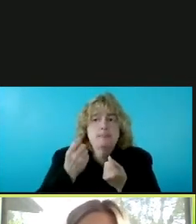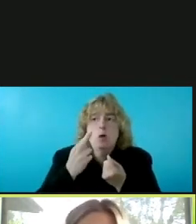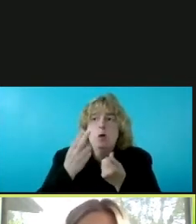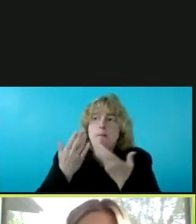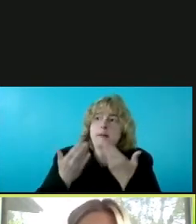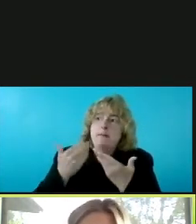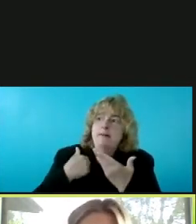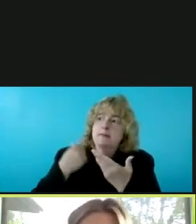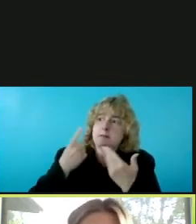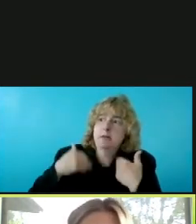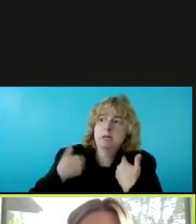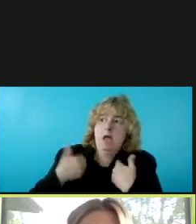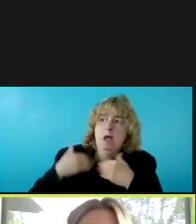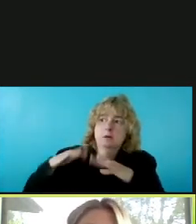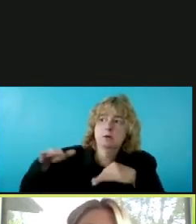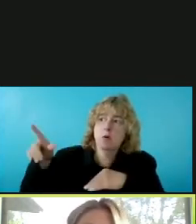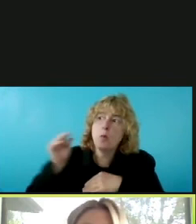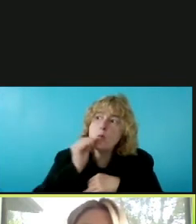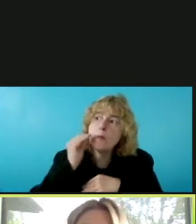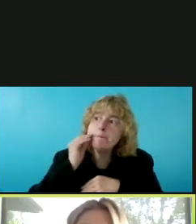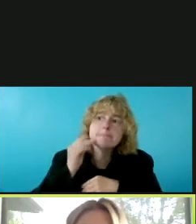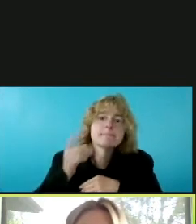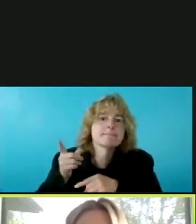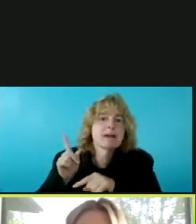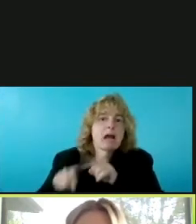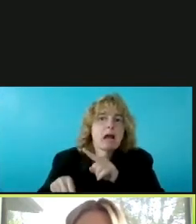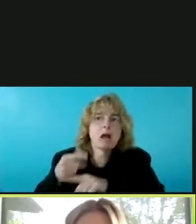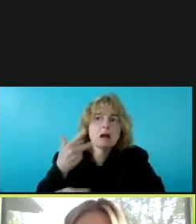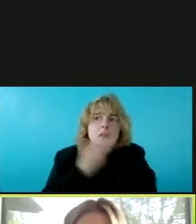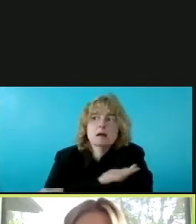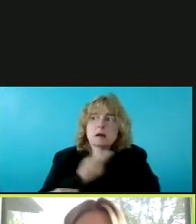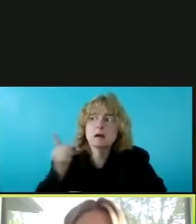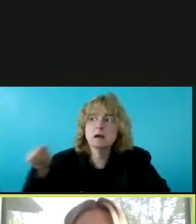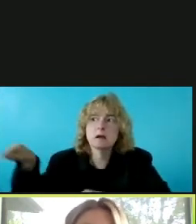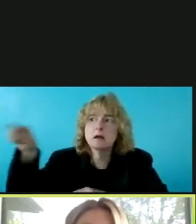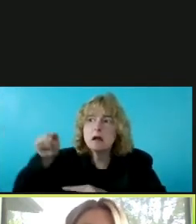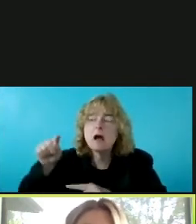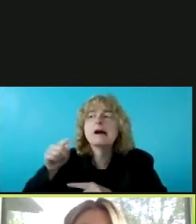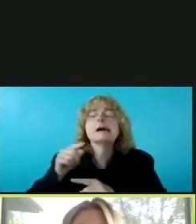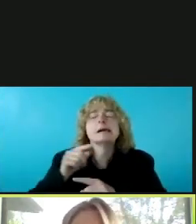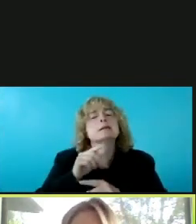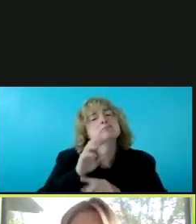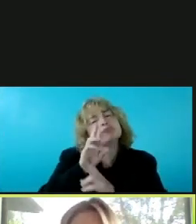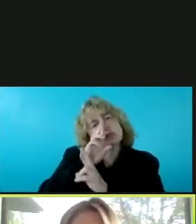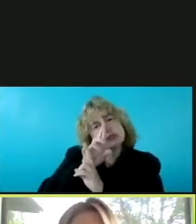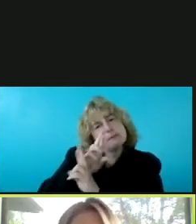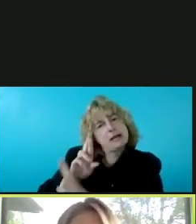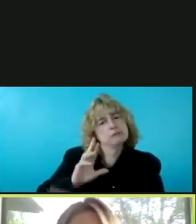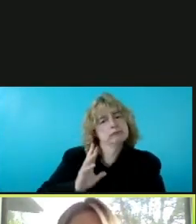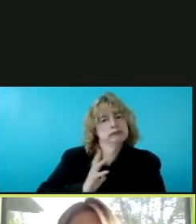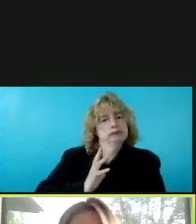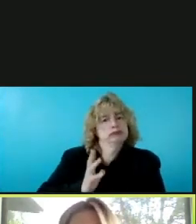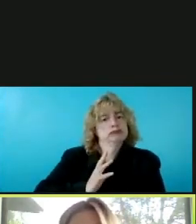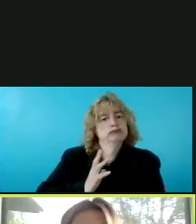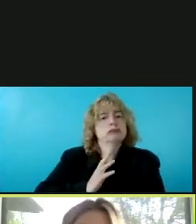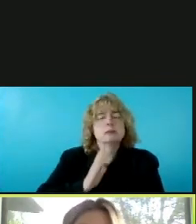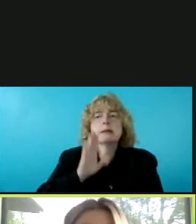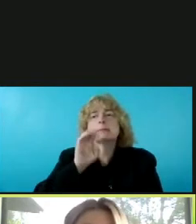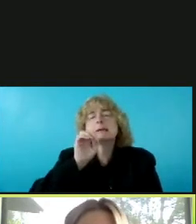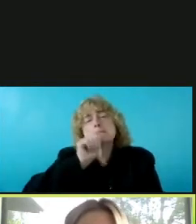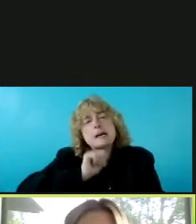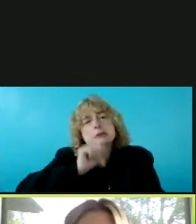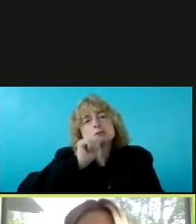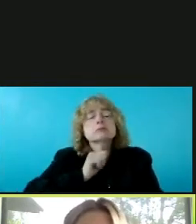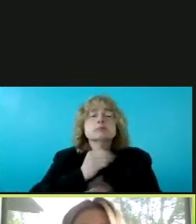respect them by wearing your mask. It's also important to be patient during this time and carry your mask with you at all times, even if you're